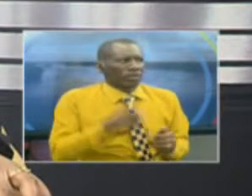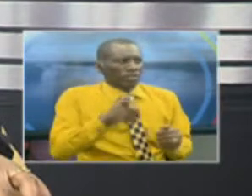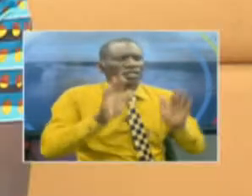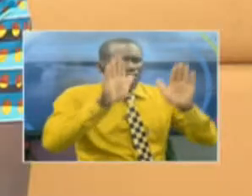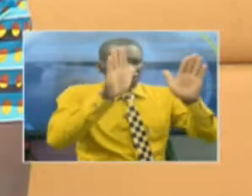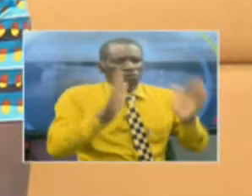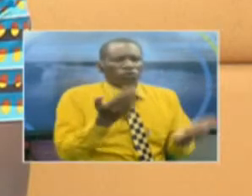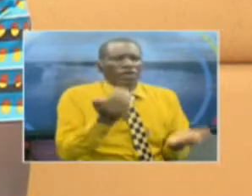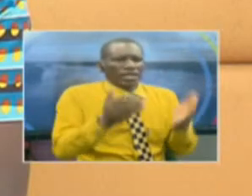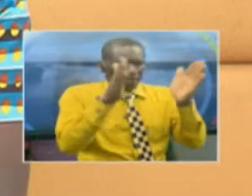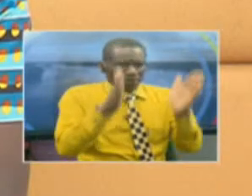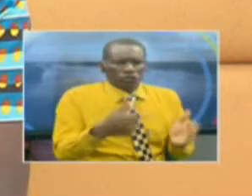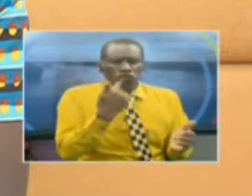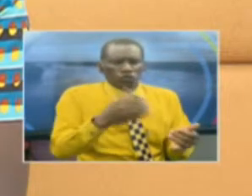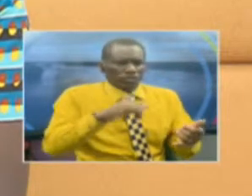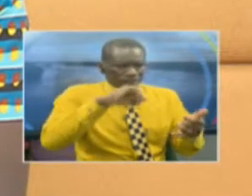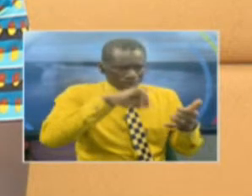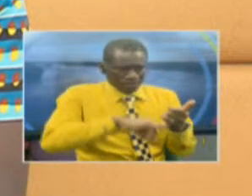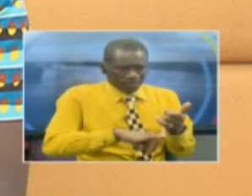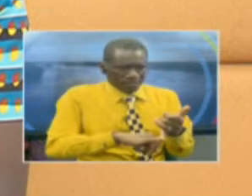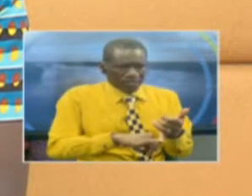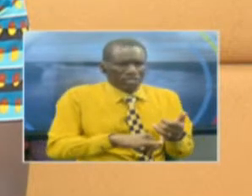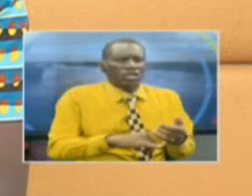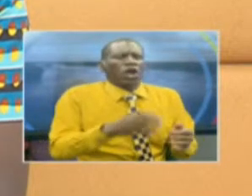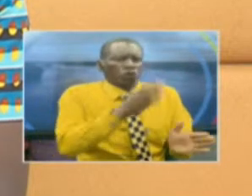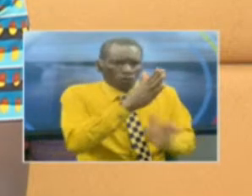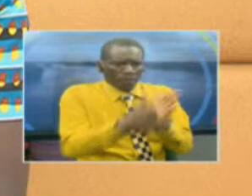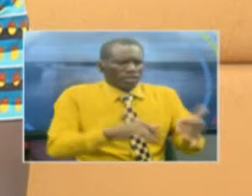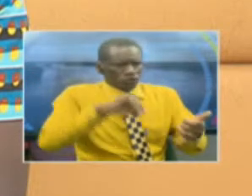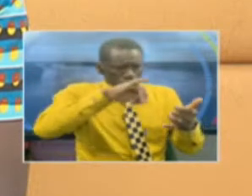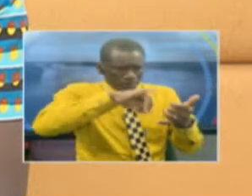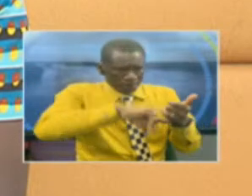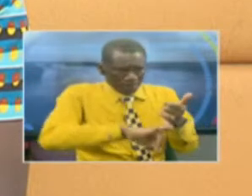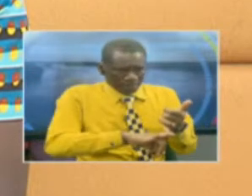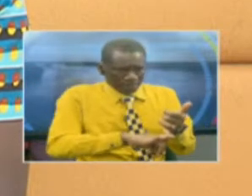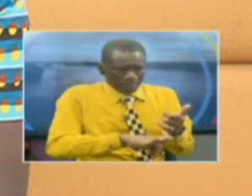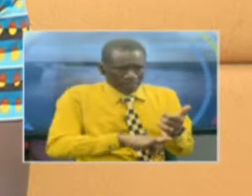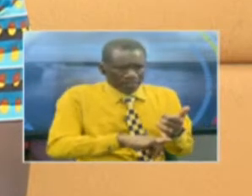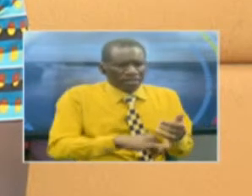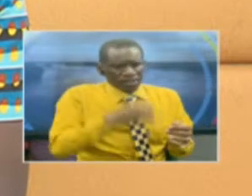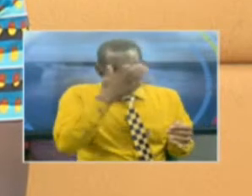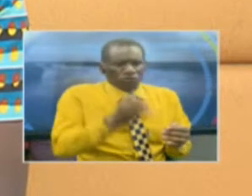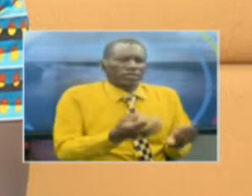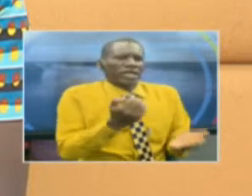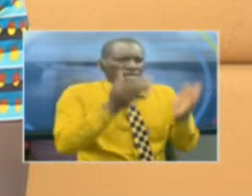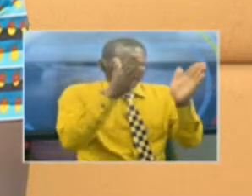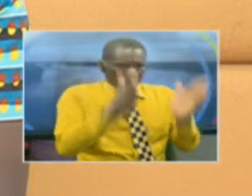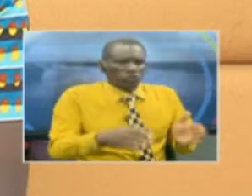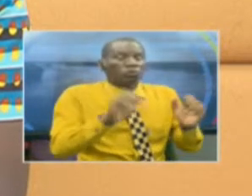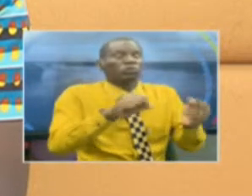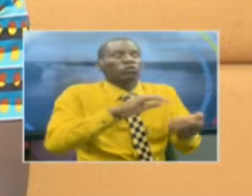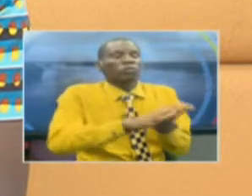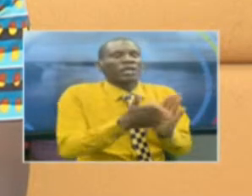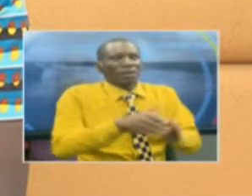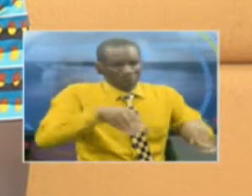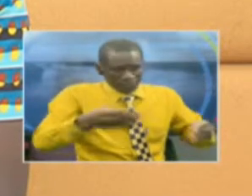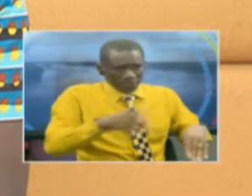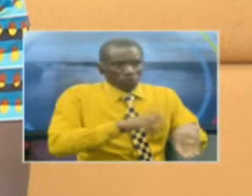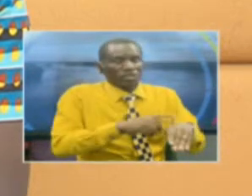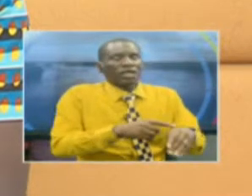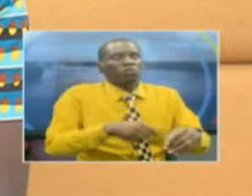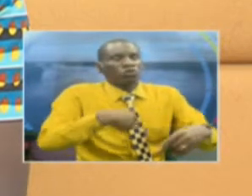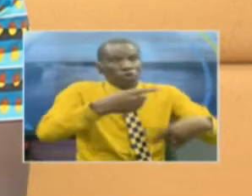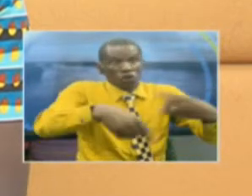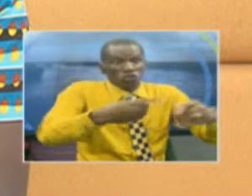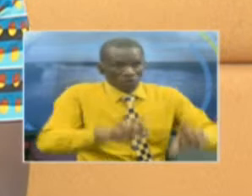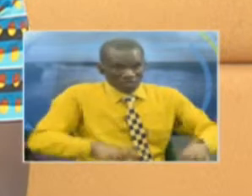for anyone in marriage or intending to get married to think through, because anyone can have a disability any single time.